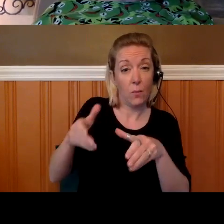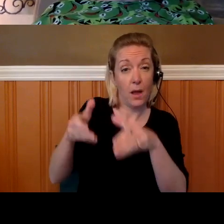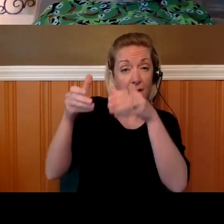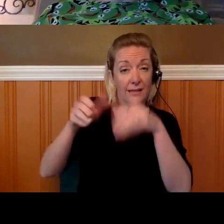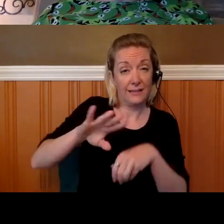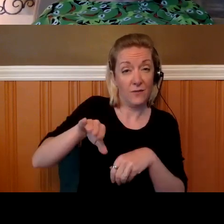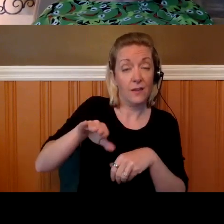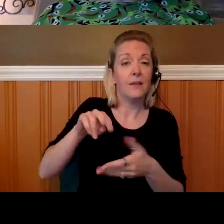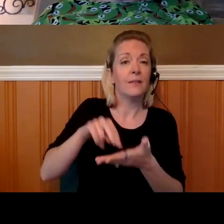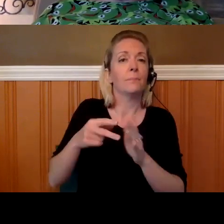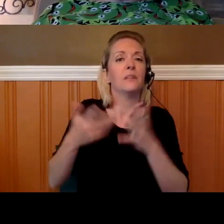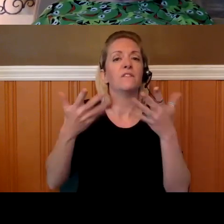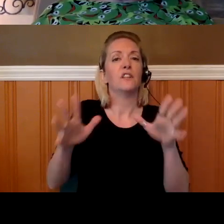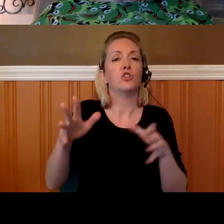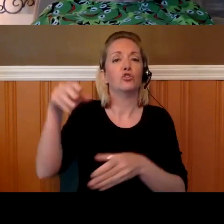all done bucket.